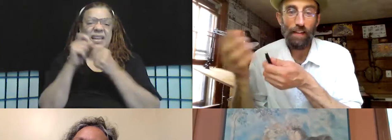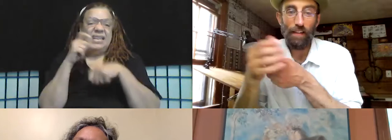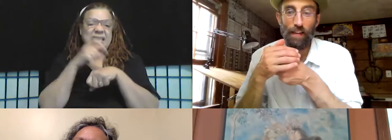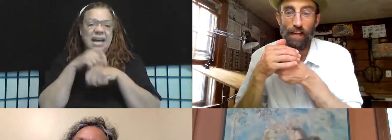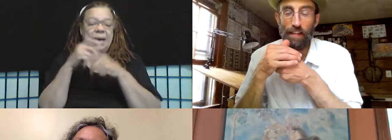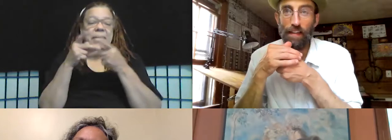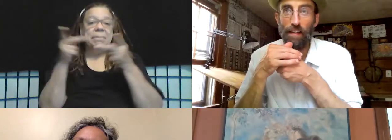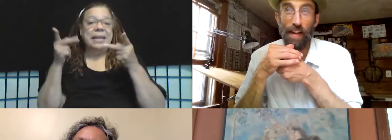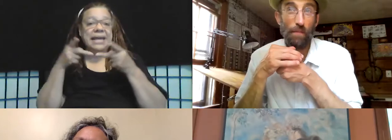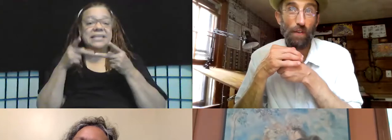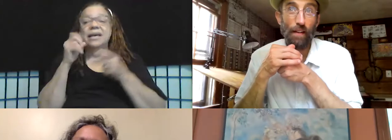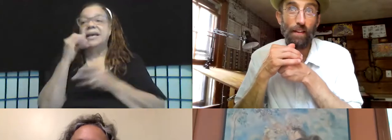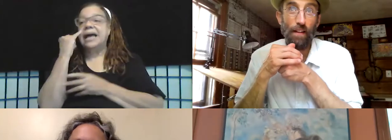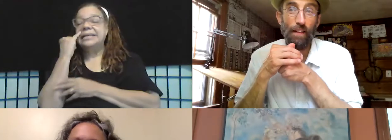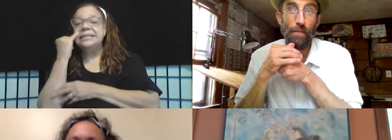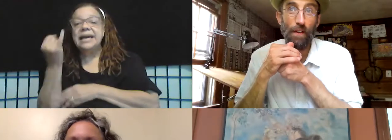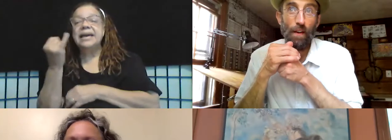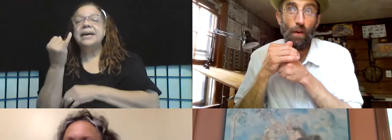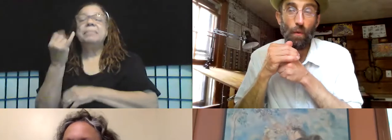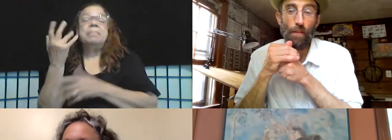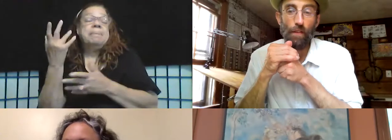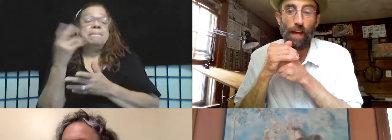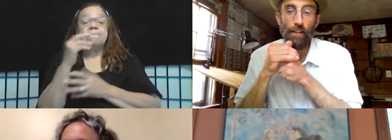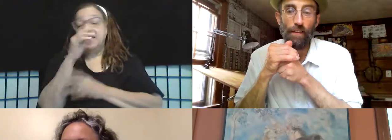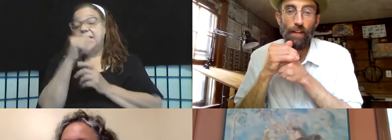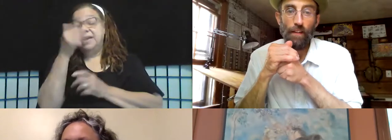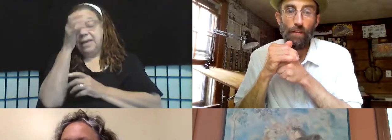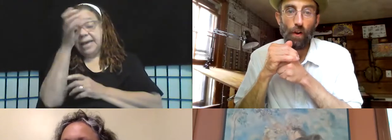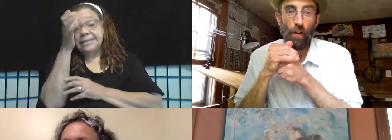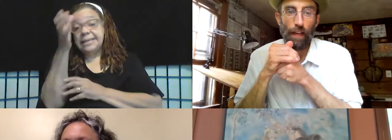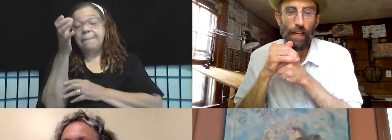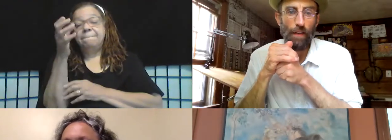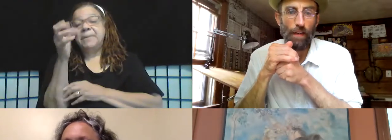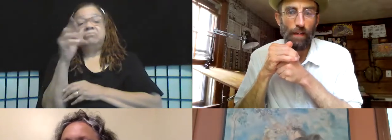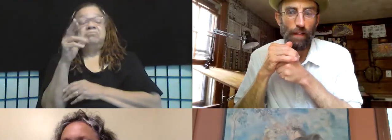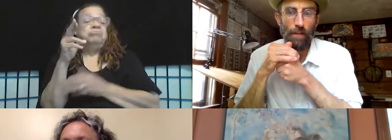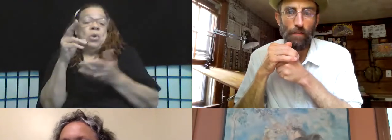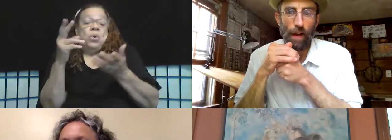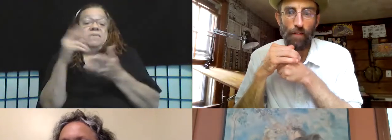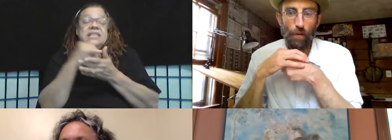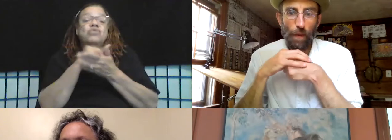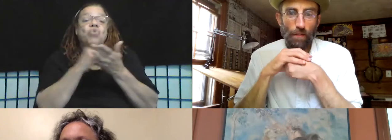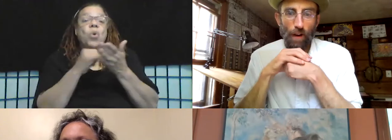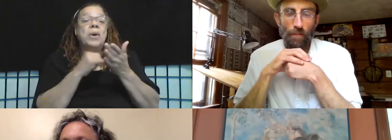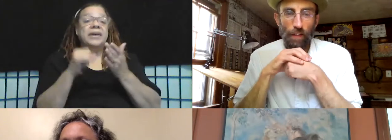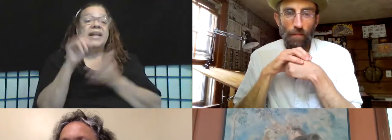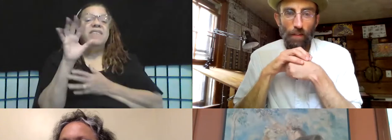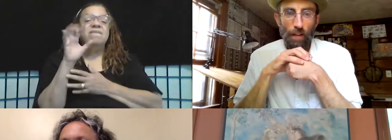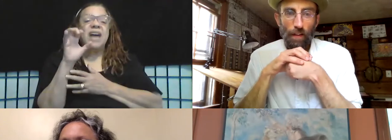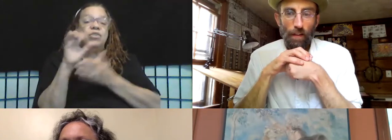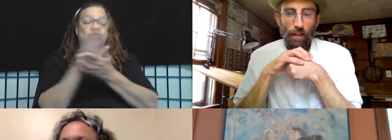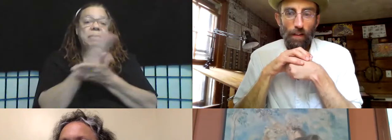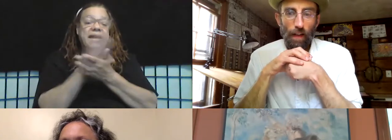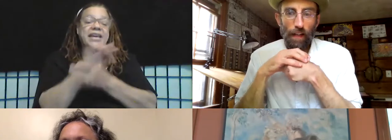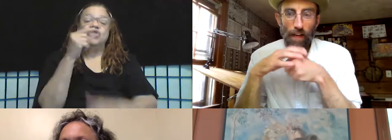place, an idea, an abstract concept, or whether that's drawing even a 500-page graphic